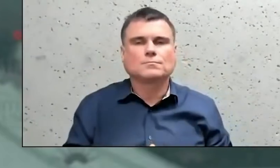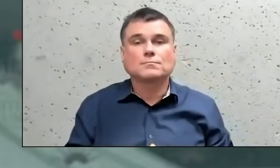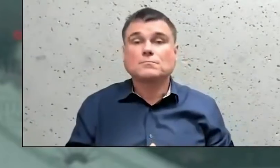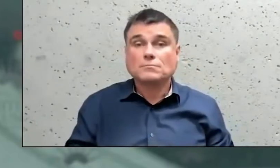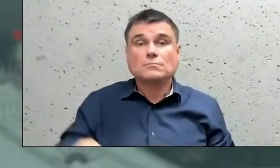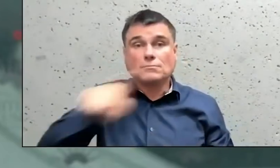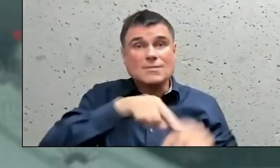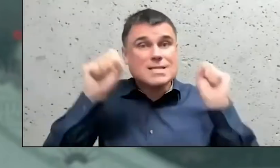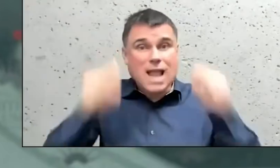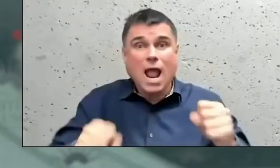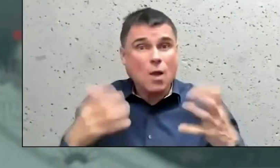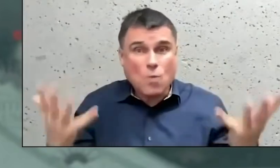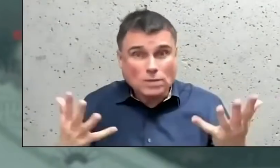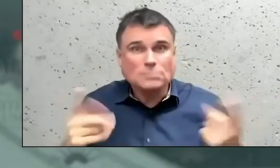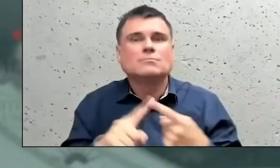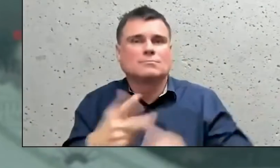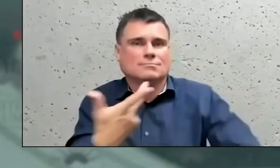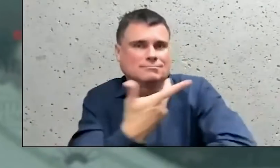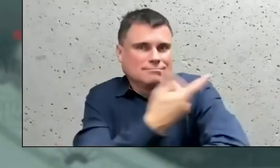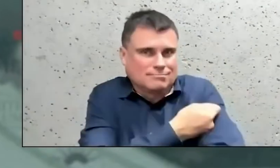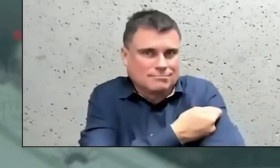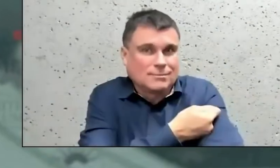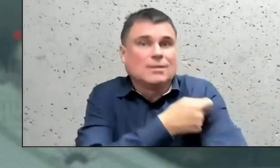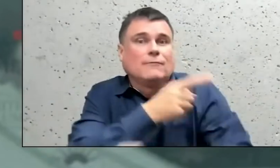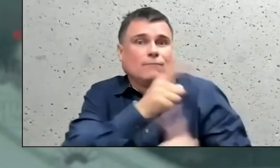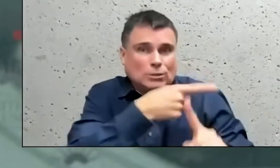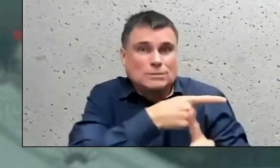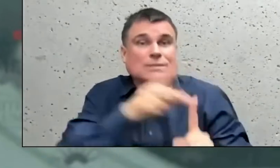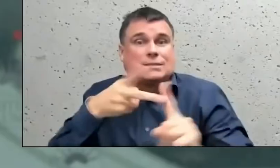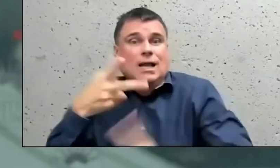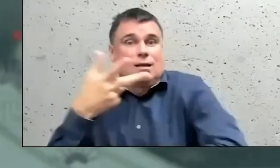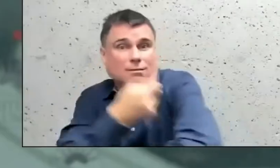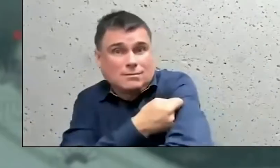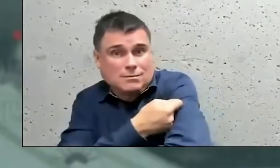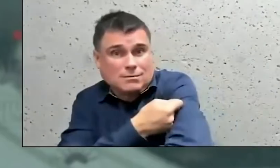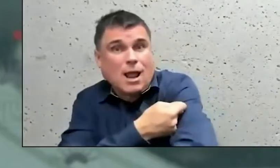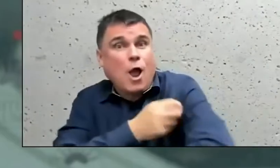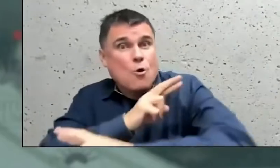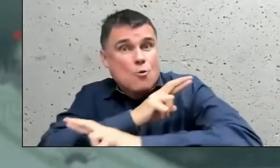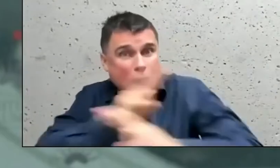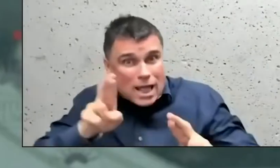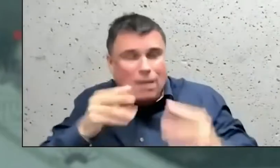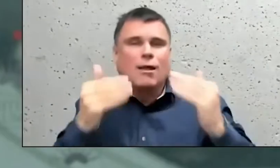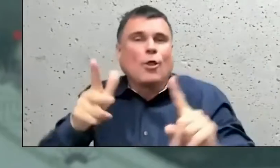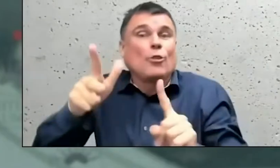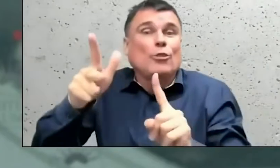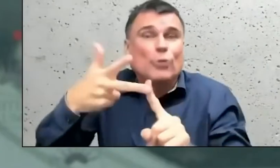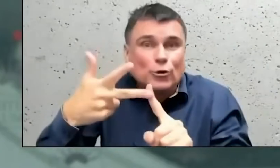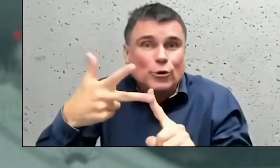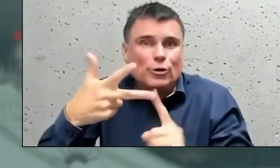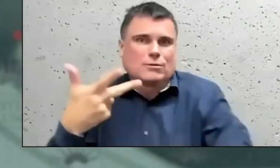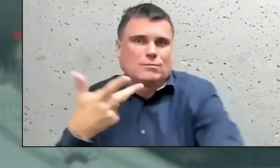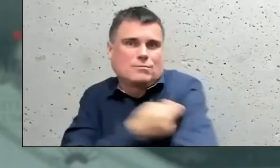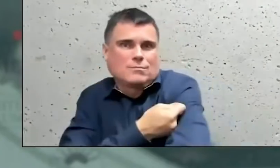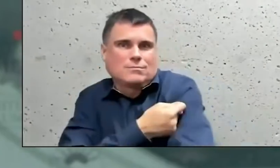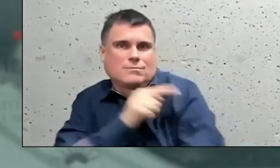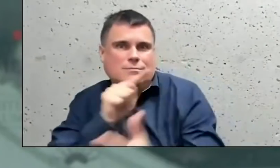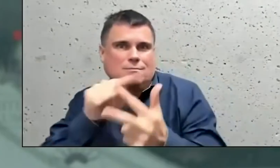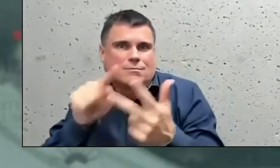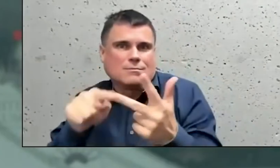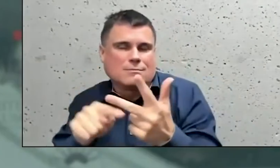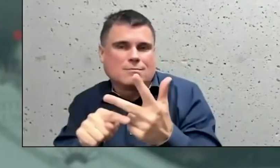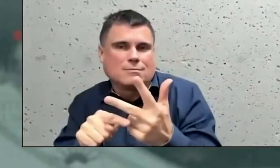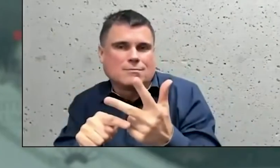booster dose as well. Get your influenza vaccine to help us get through this season like we did last year without having